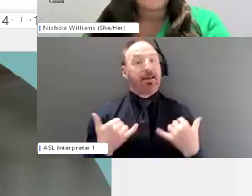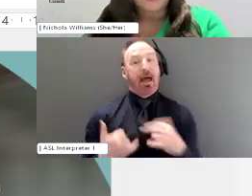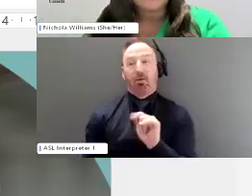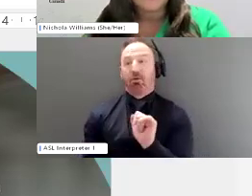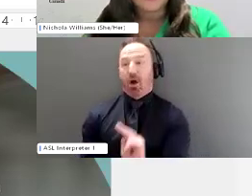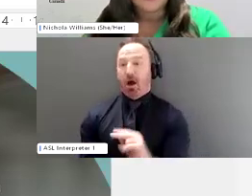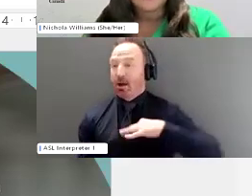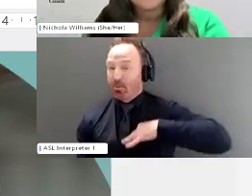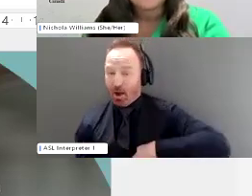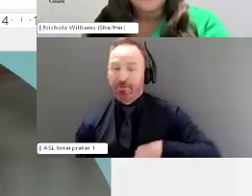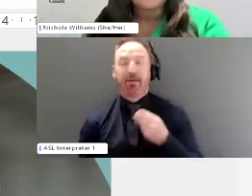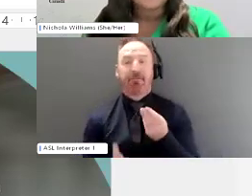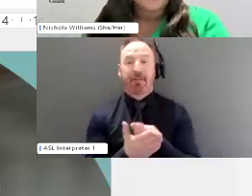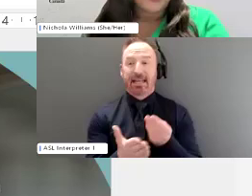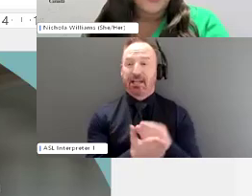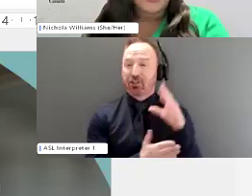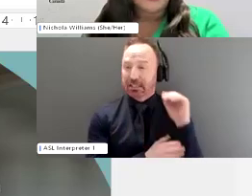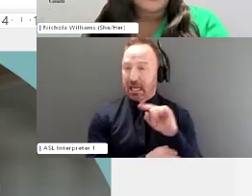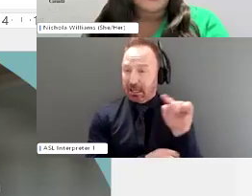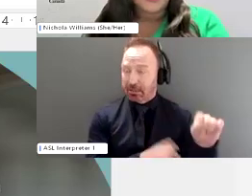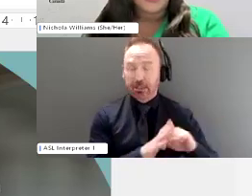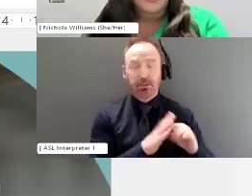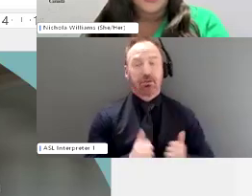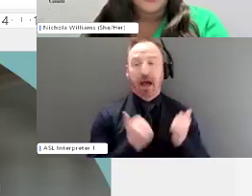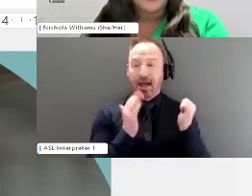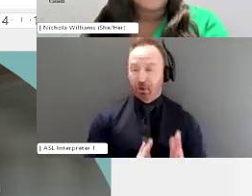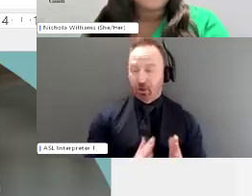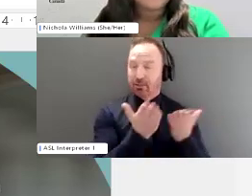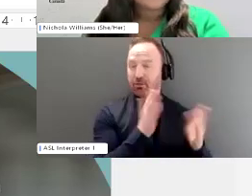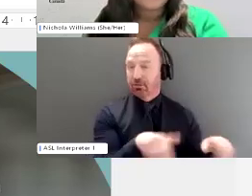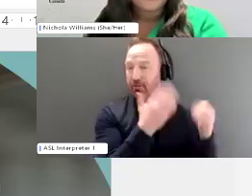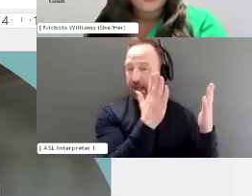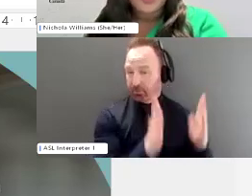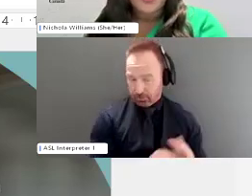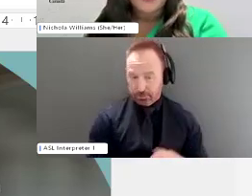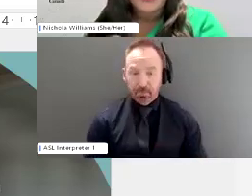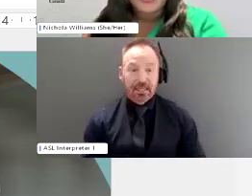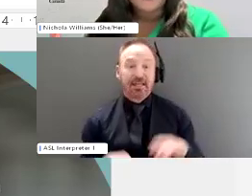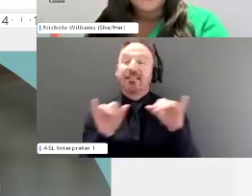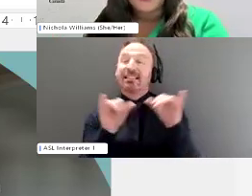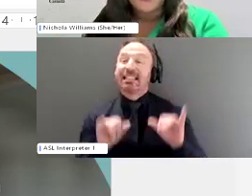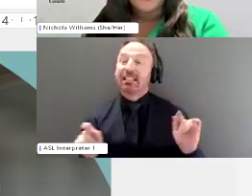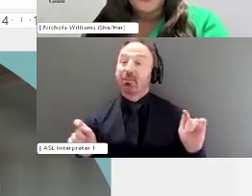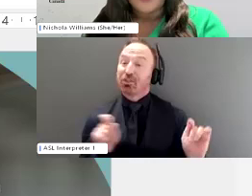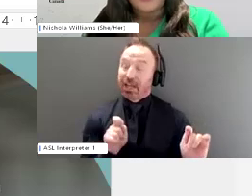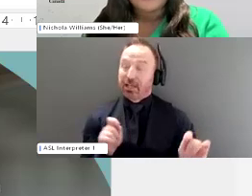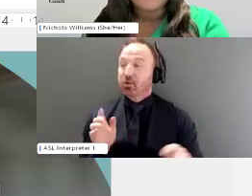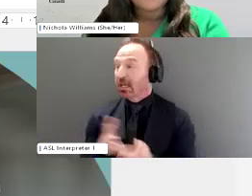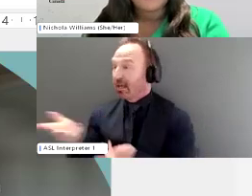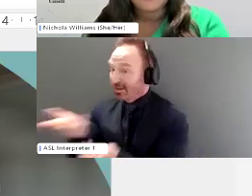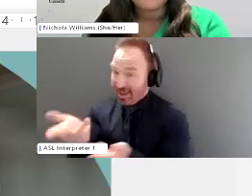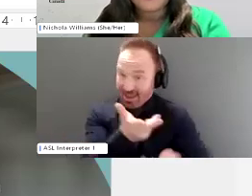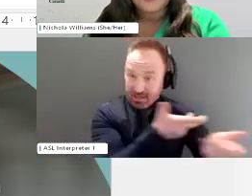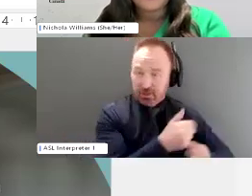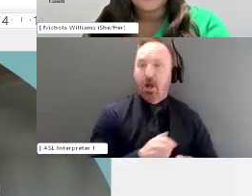organizations, survivors, and service providers. We do system change as well, where we engage with all levels